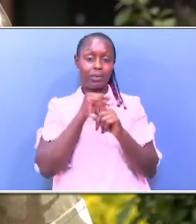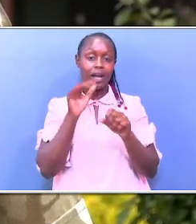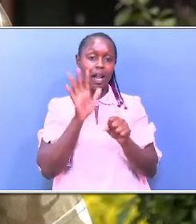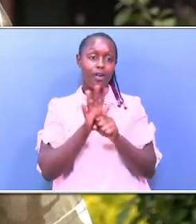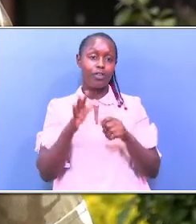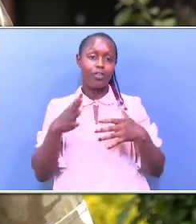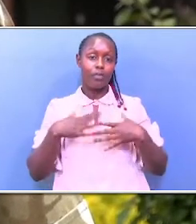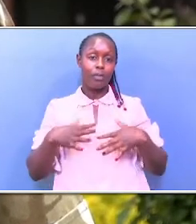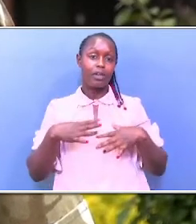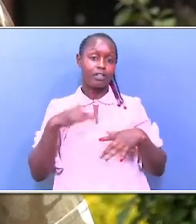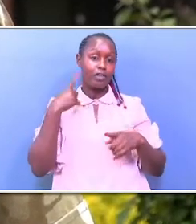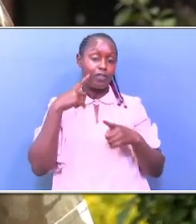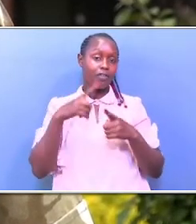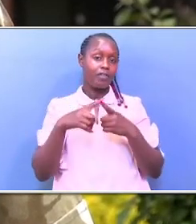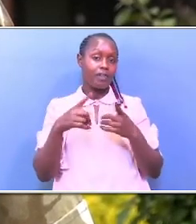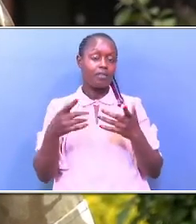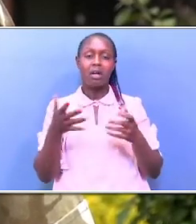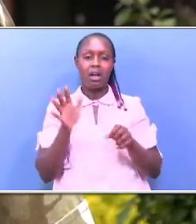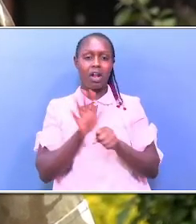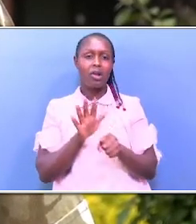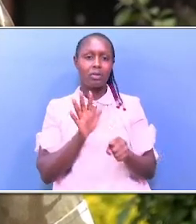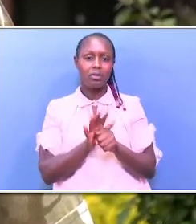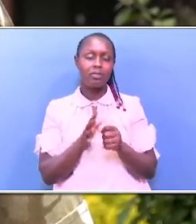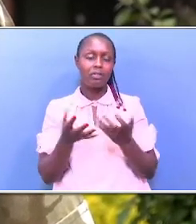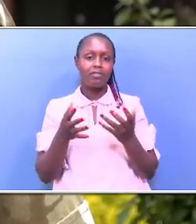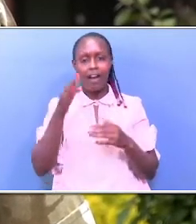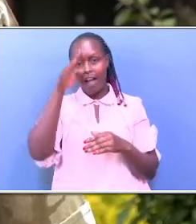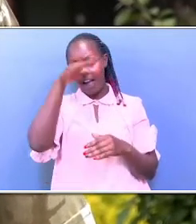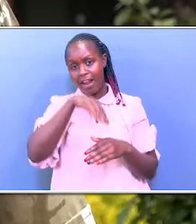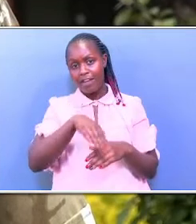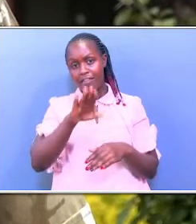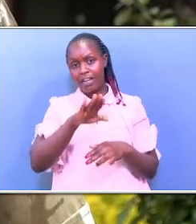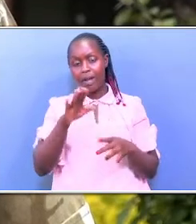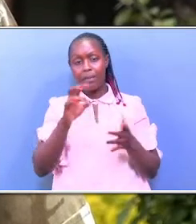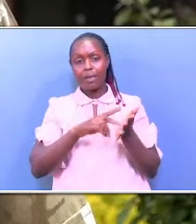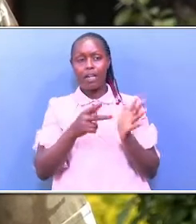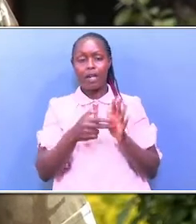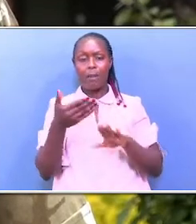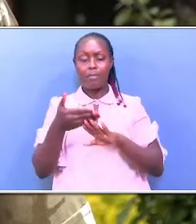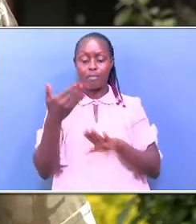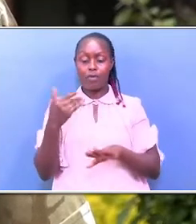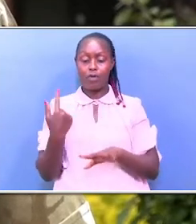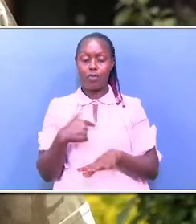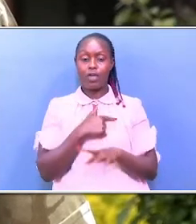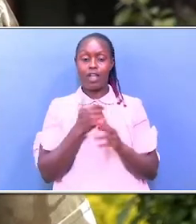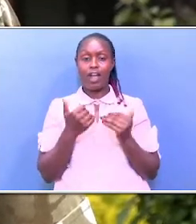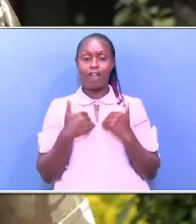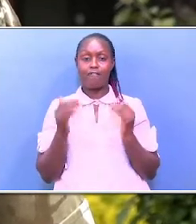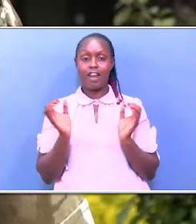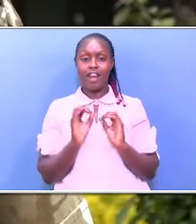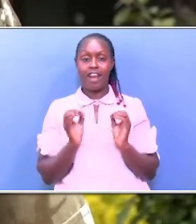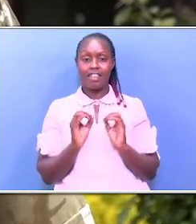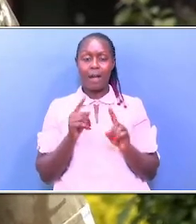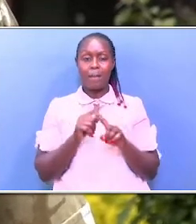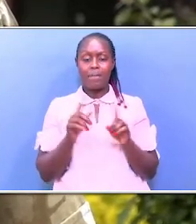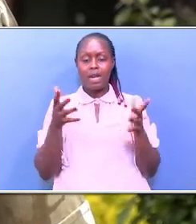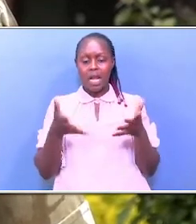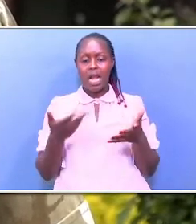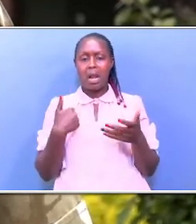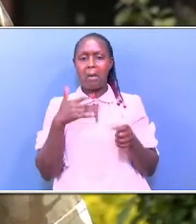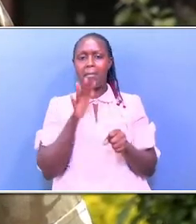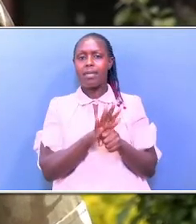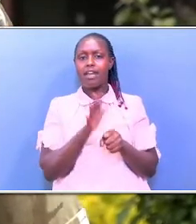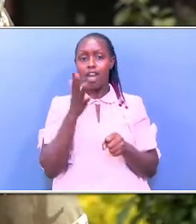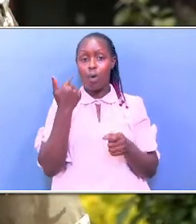of elephant in those areas that we did not have elephants before. Because of now, the elephants can move.